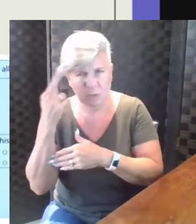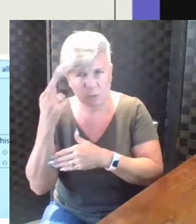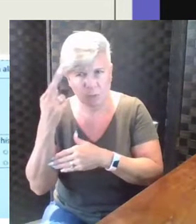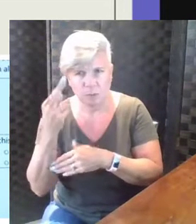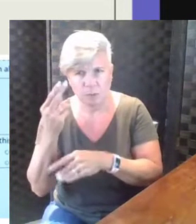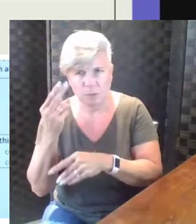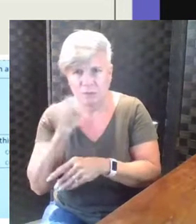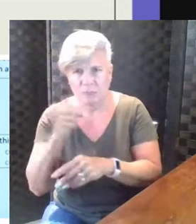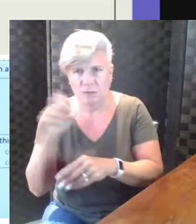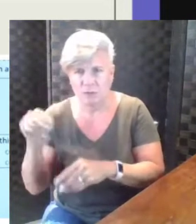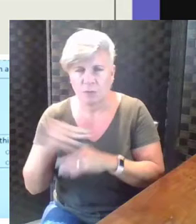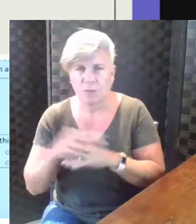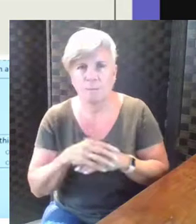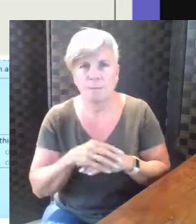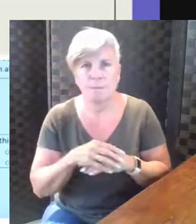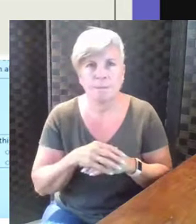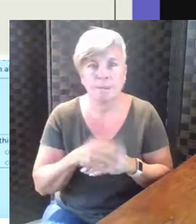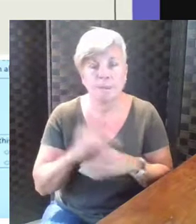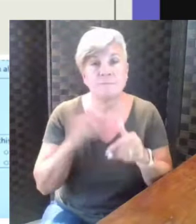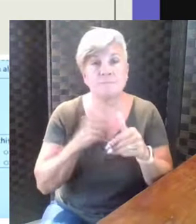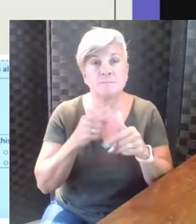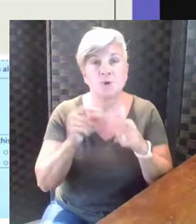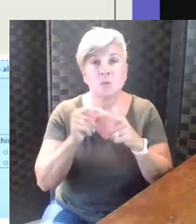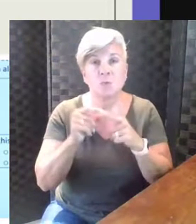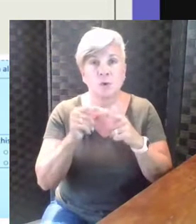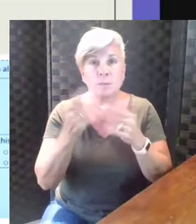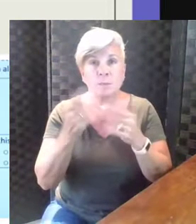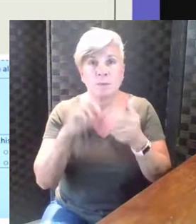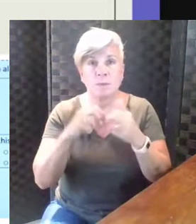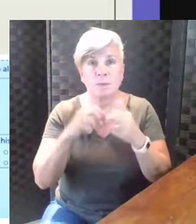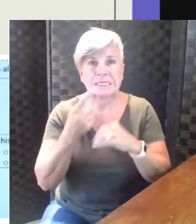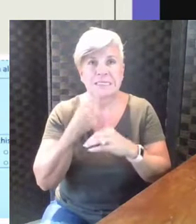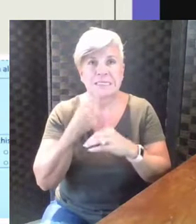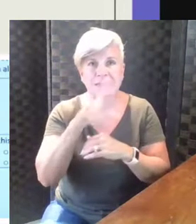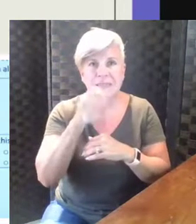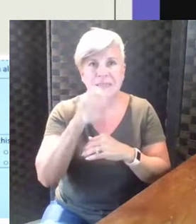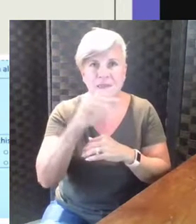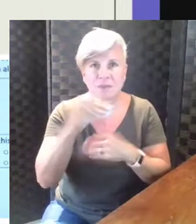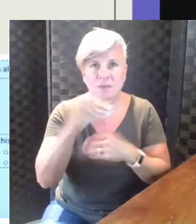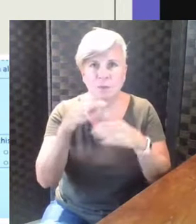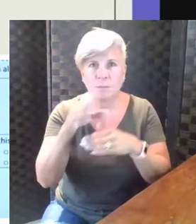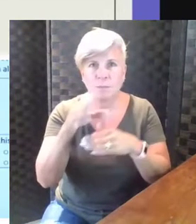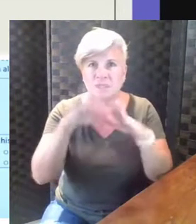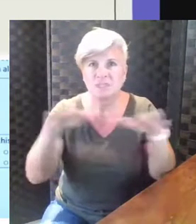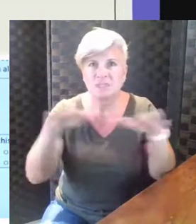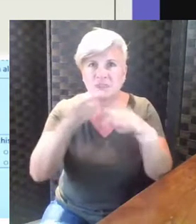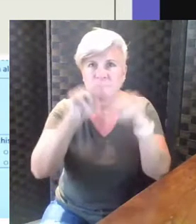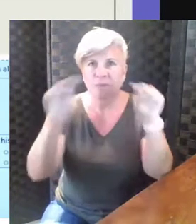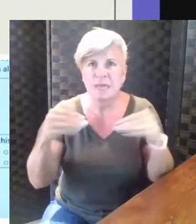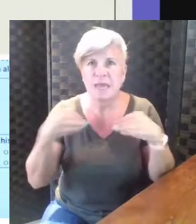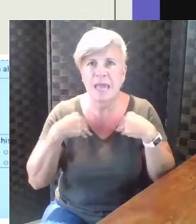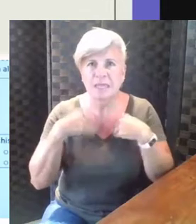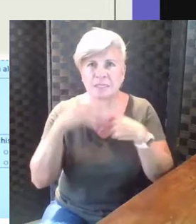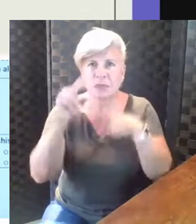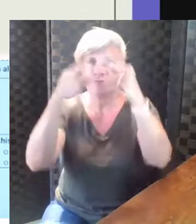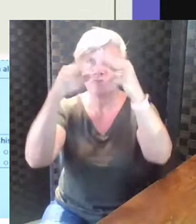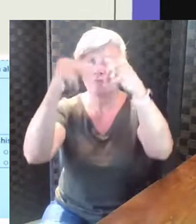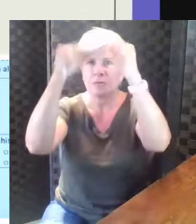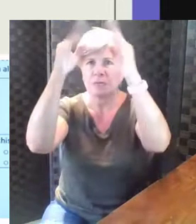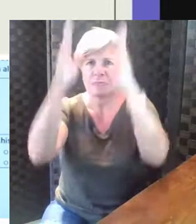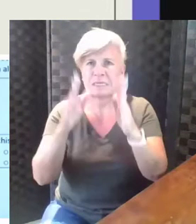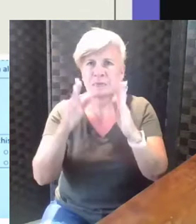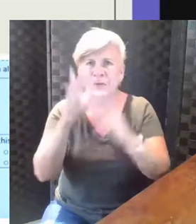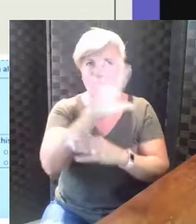reasonable again at the end. So our first word problem today says, the Lego room at the Children's Museum has a structure